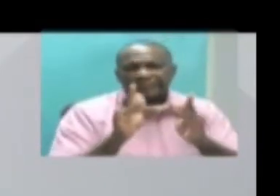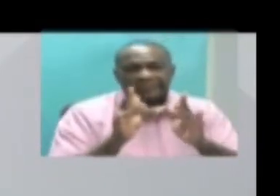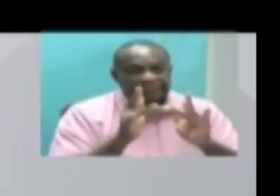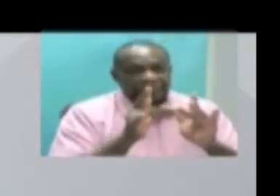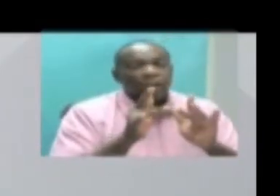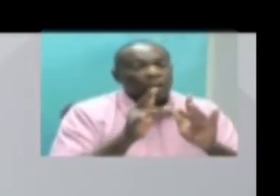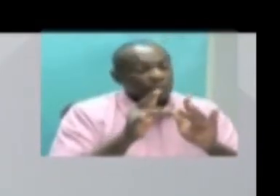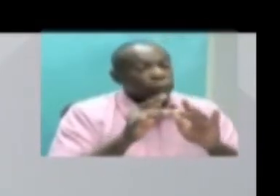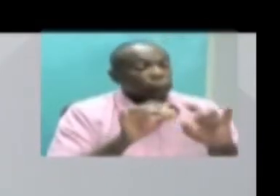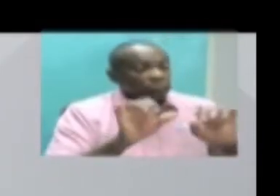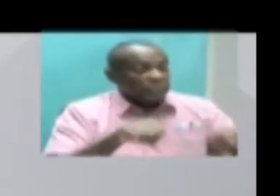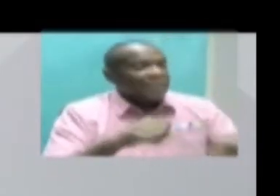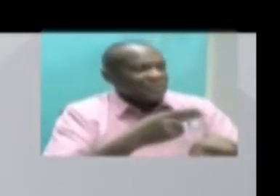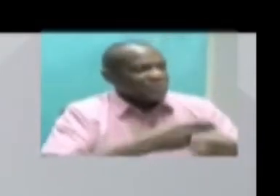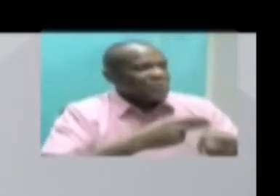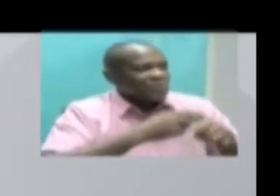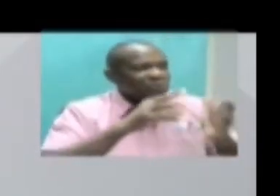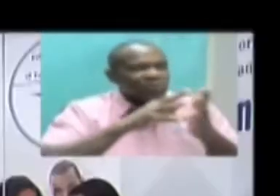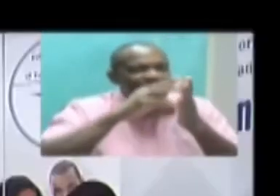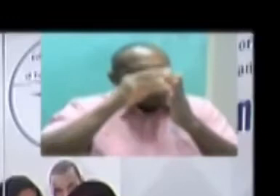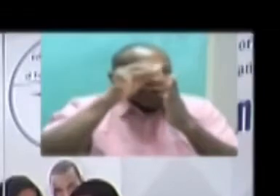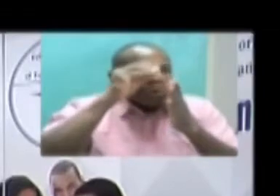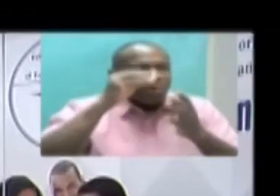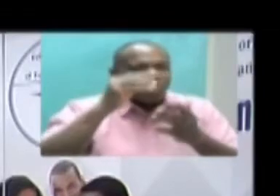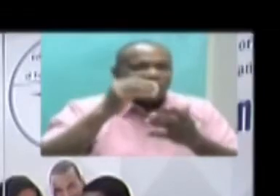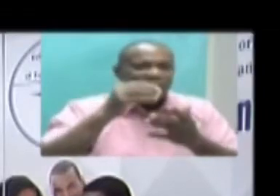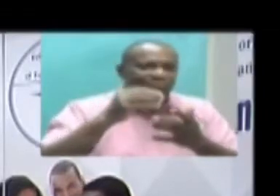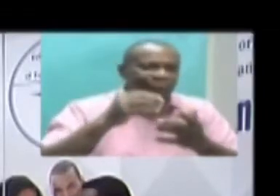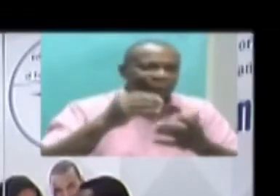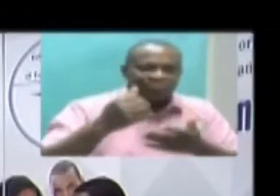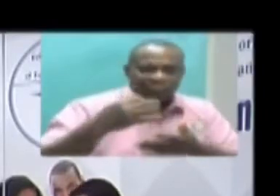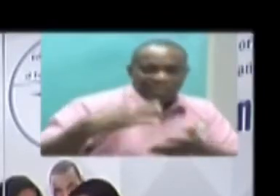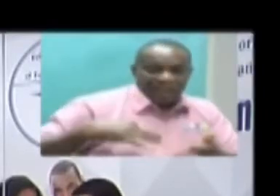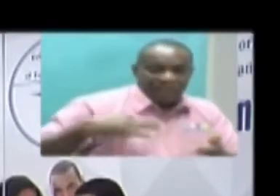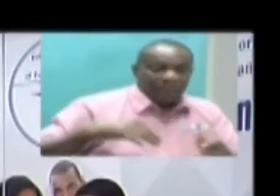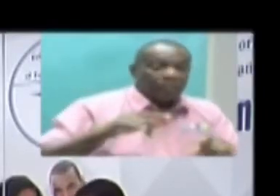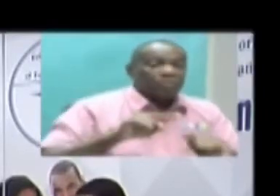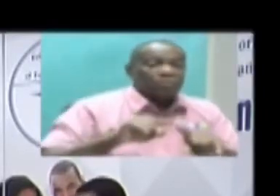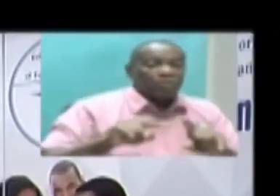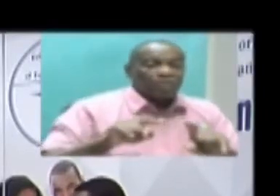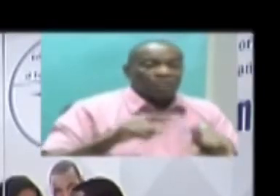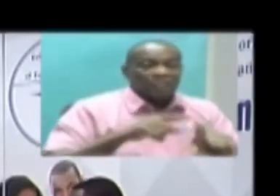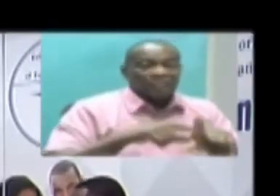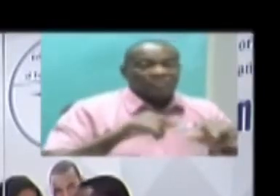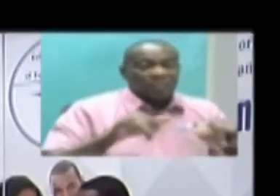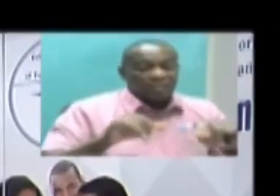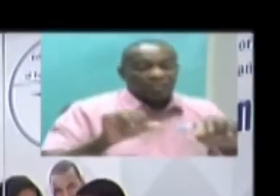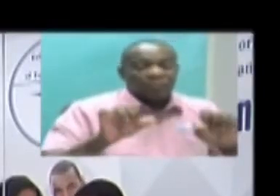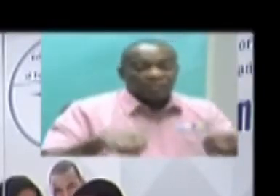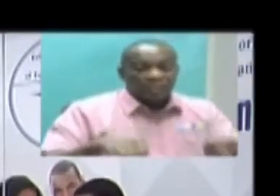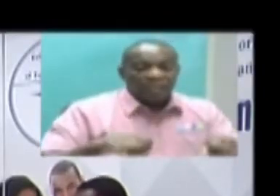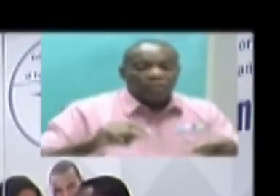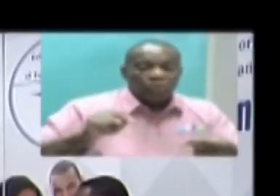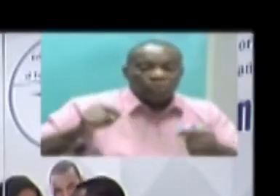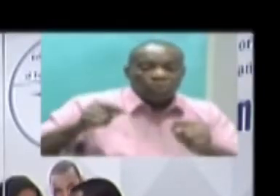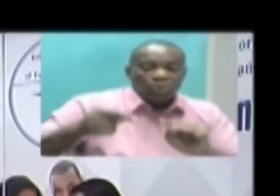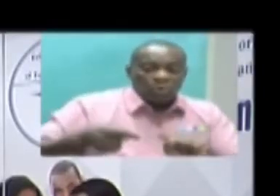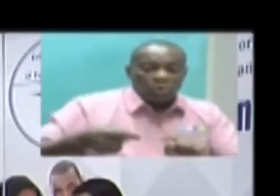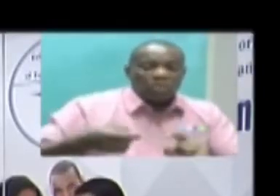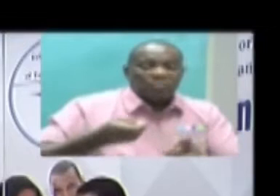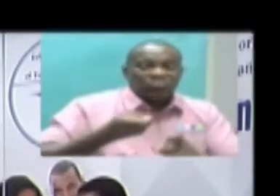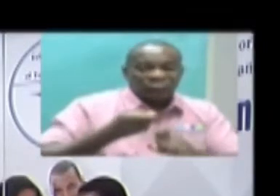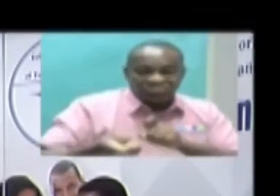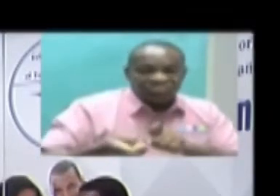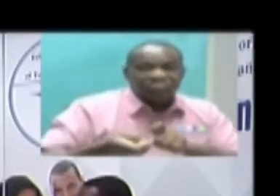also. So some things that we will be touching on is we want parents to schedule screen time limits for children and